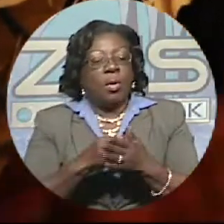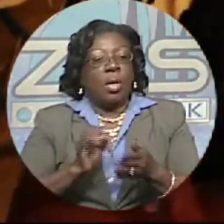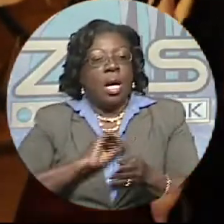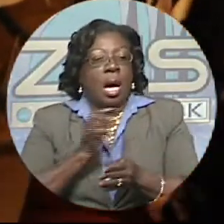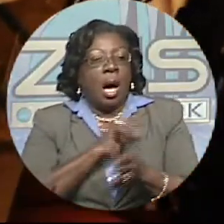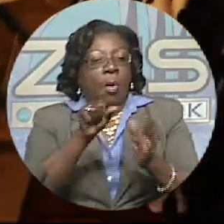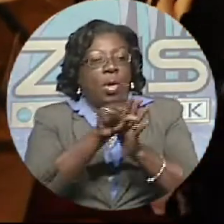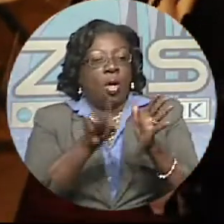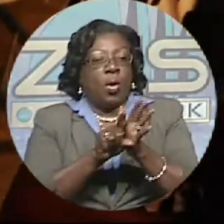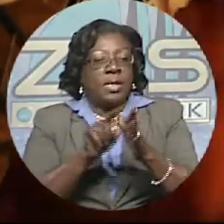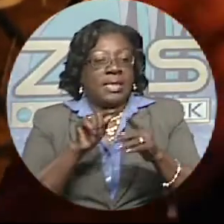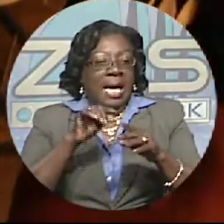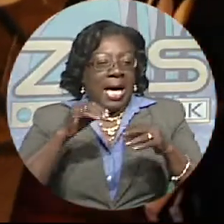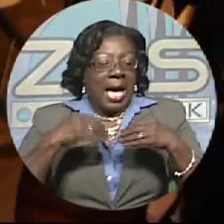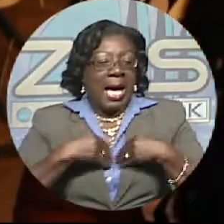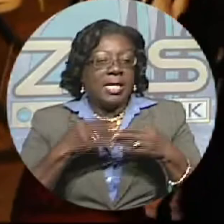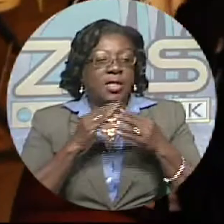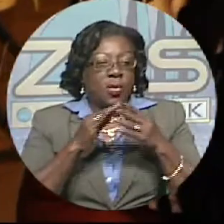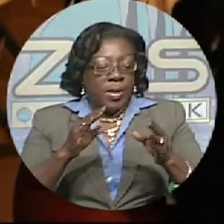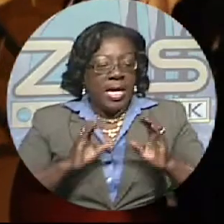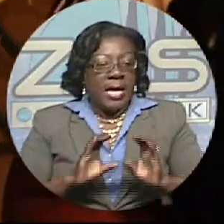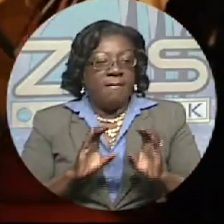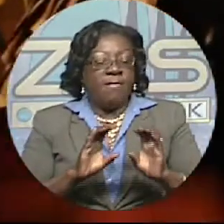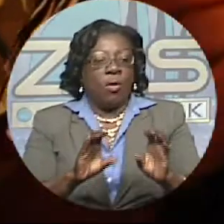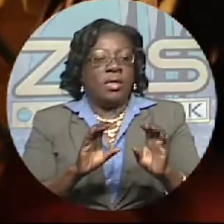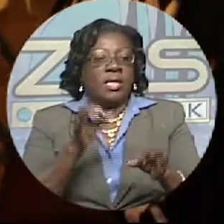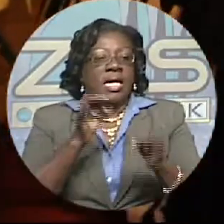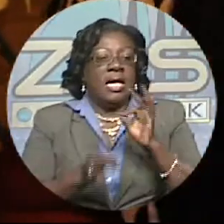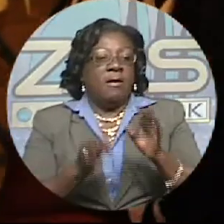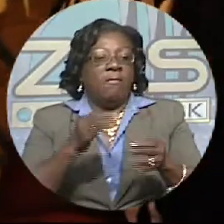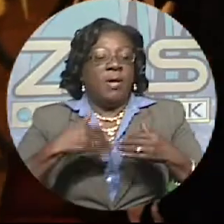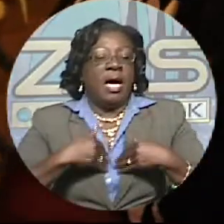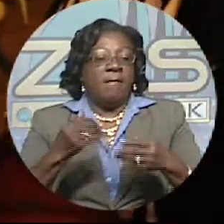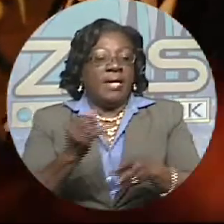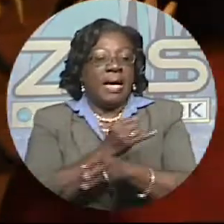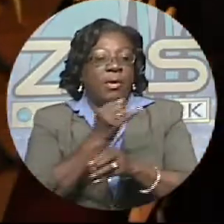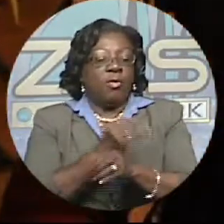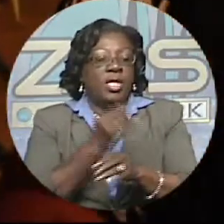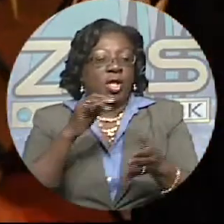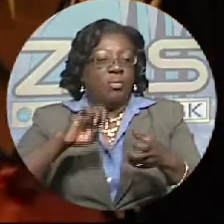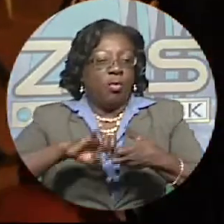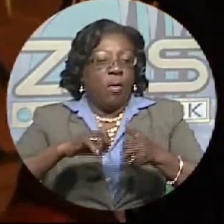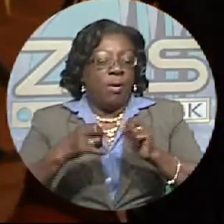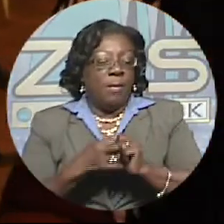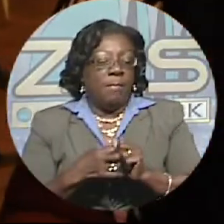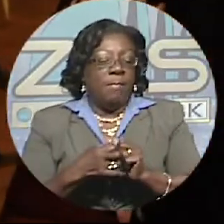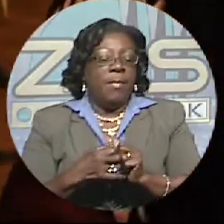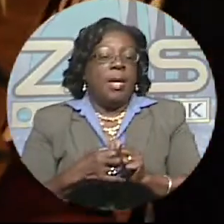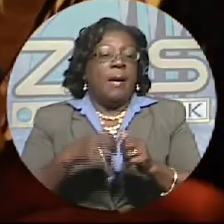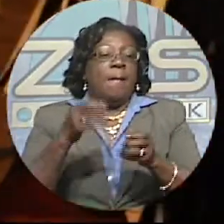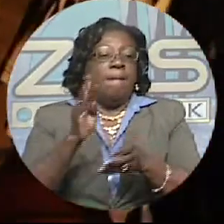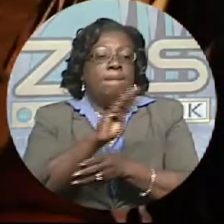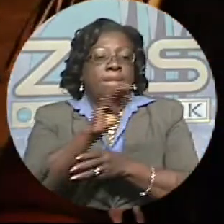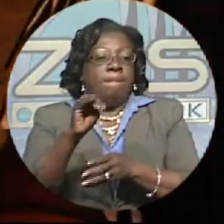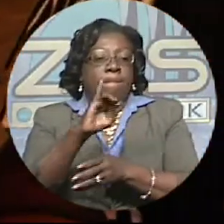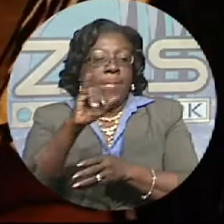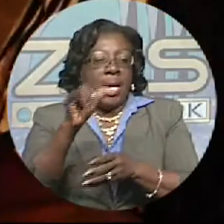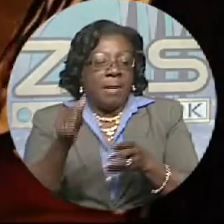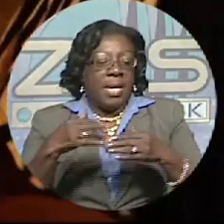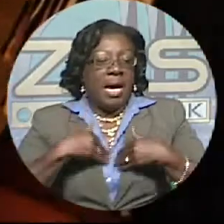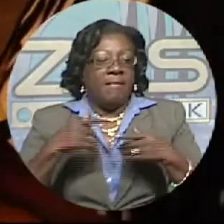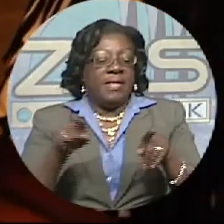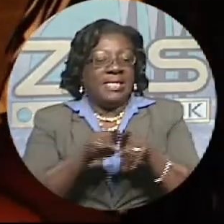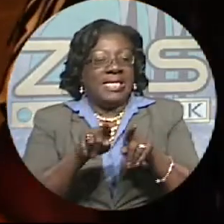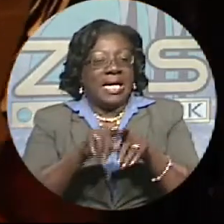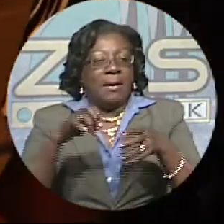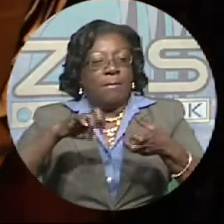laws have to be enforced. If we have an immigration problem, Miami has the same problem. They have a wet and dry situation for the Cubans. Why she isn't making noise about